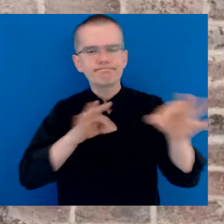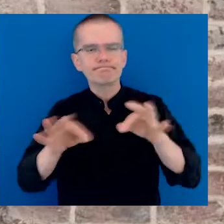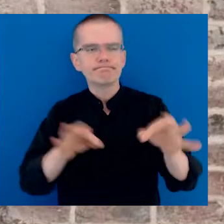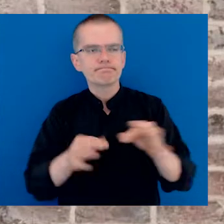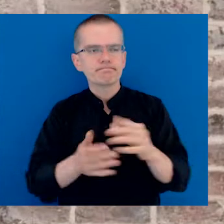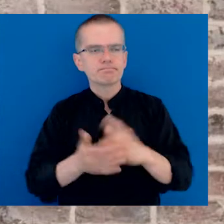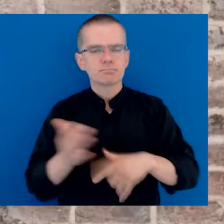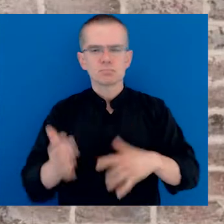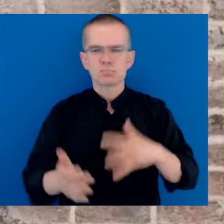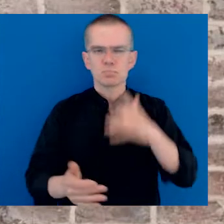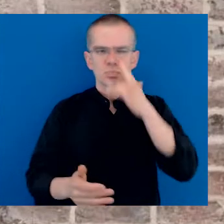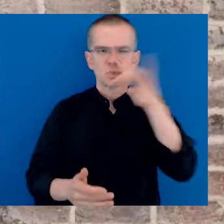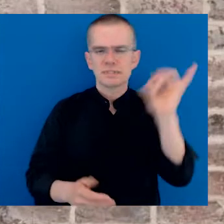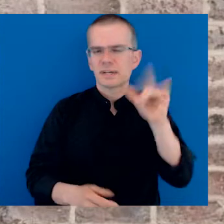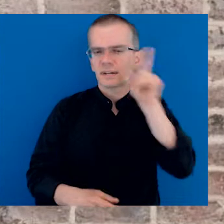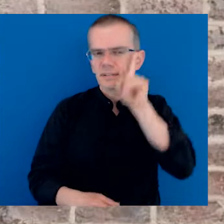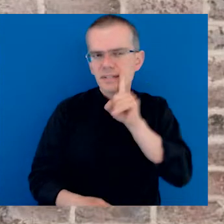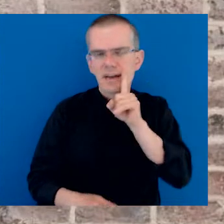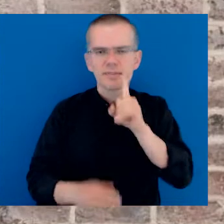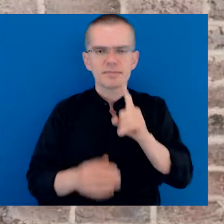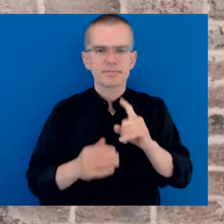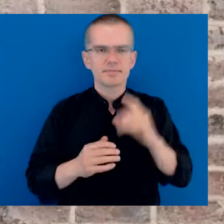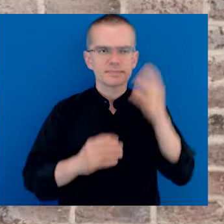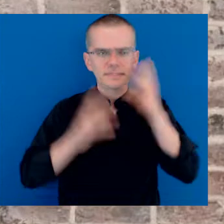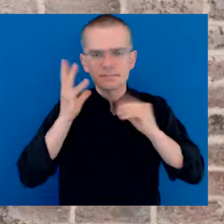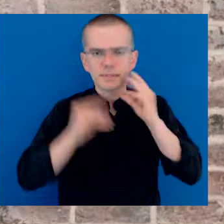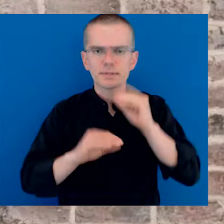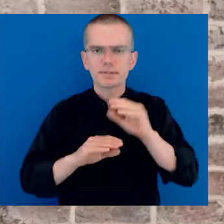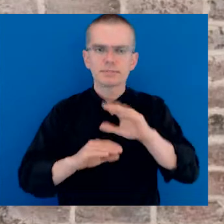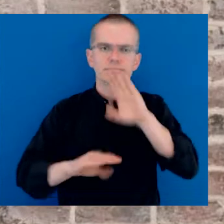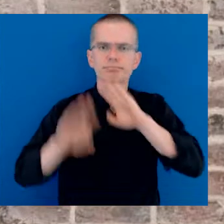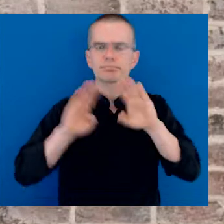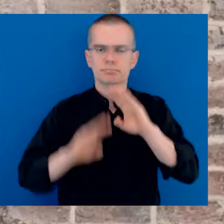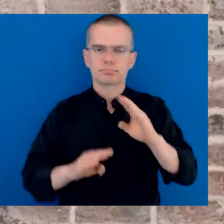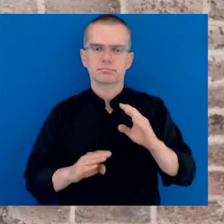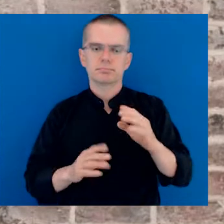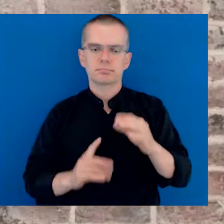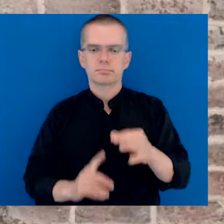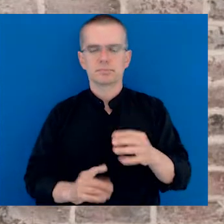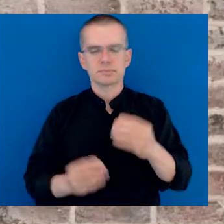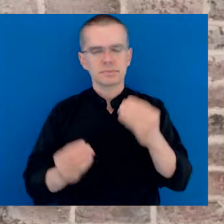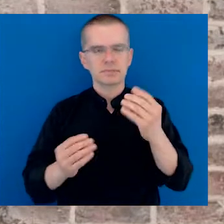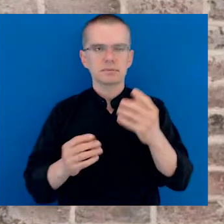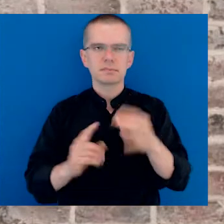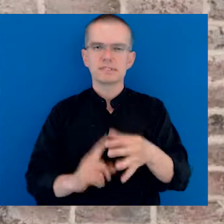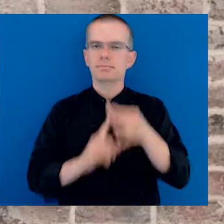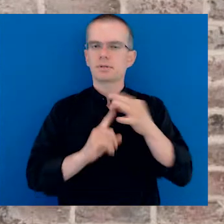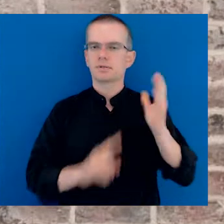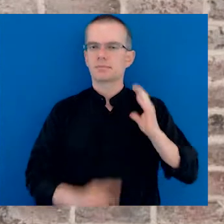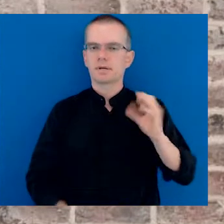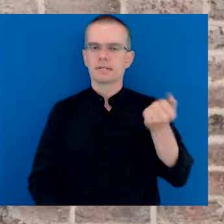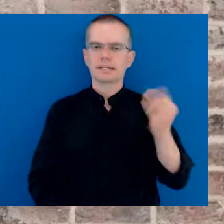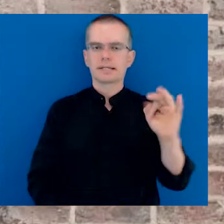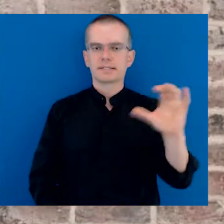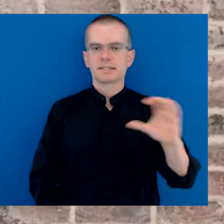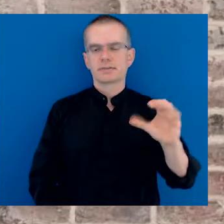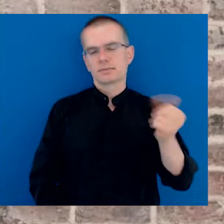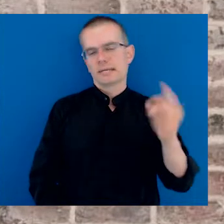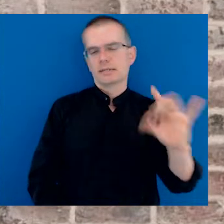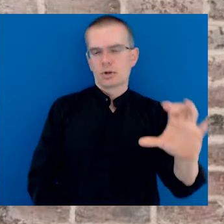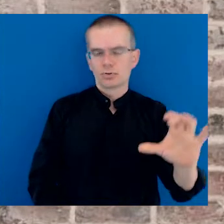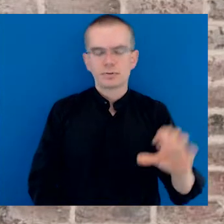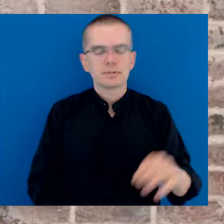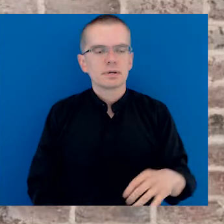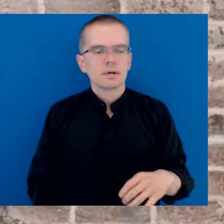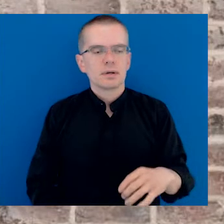deaf, and particularly in the 19th century, which is when William did most of his playing. He played 14 years